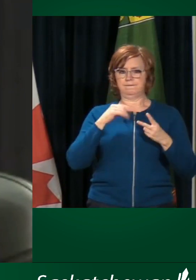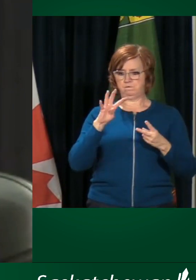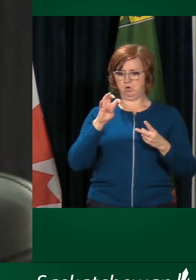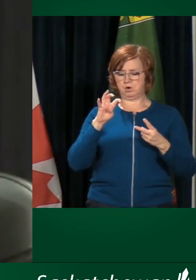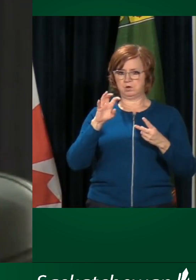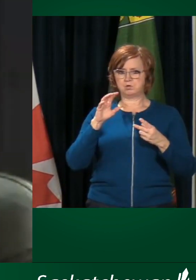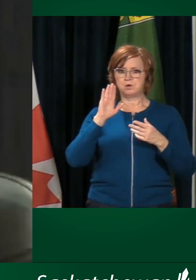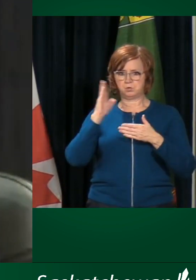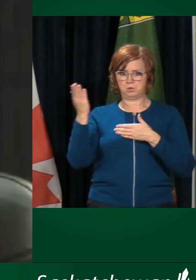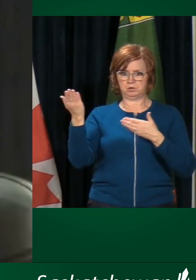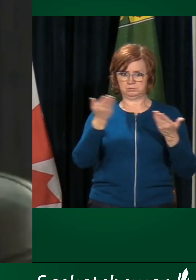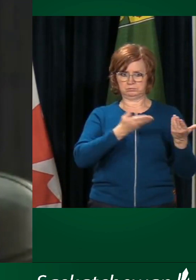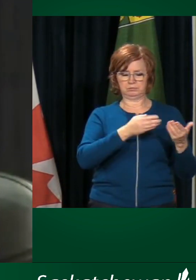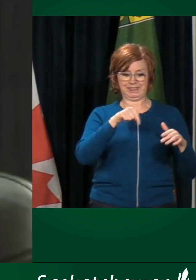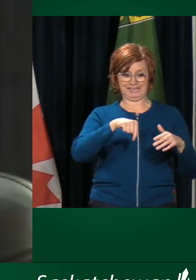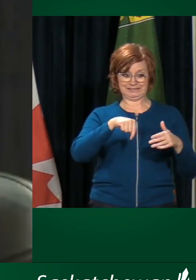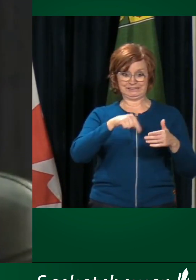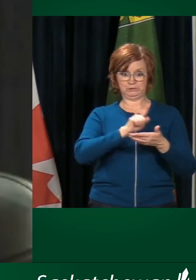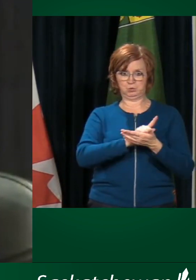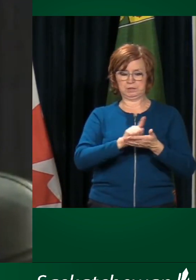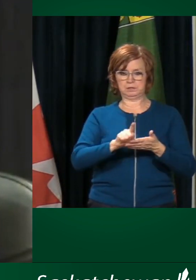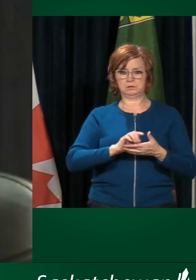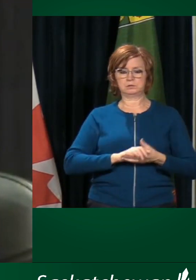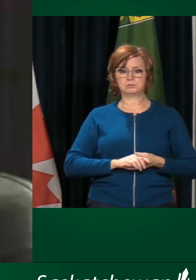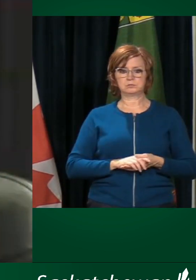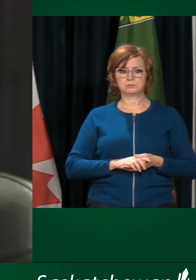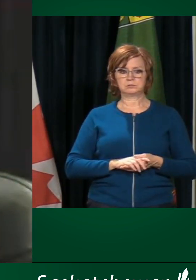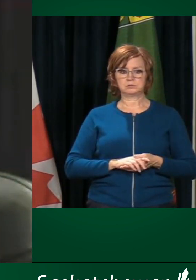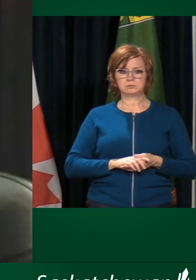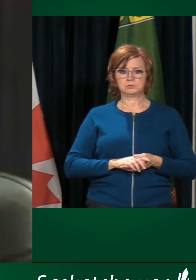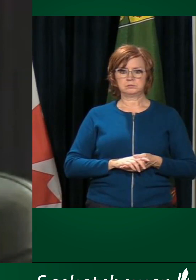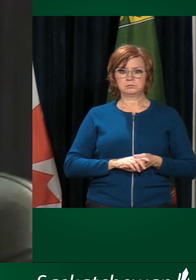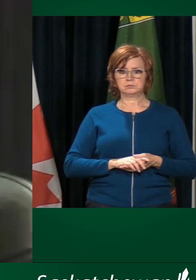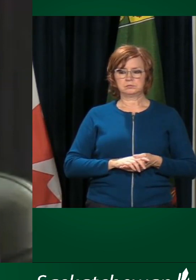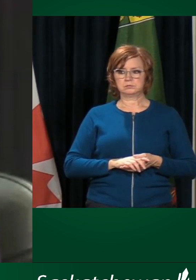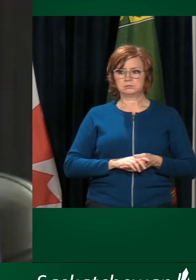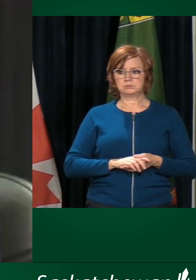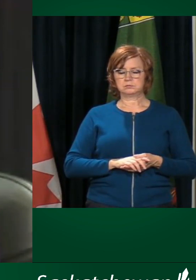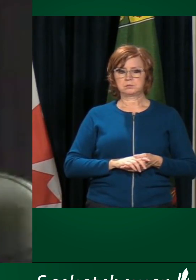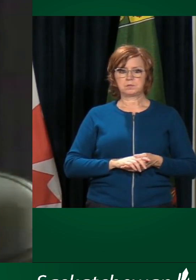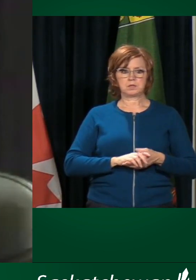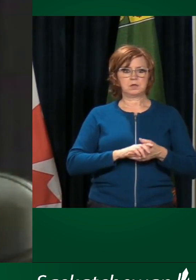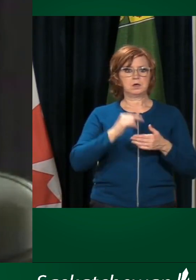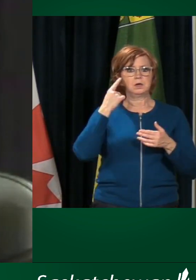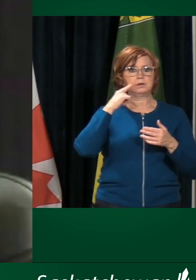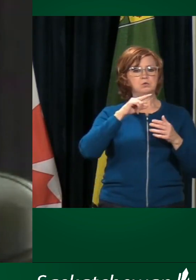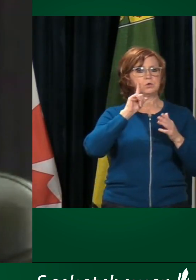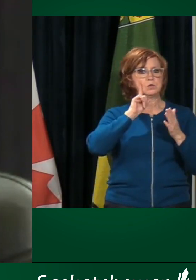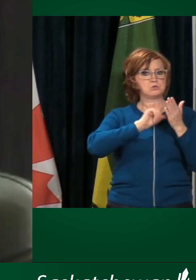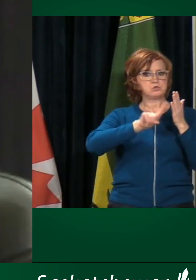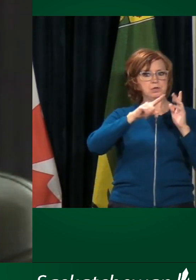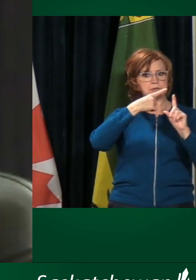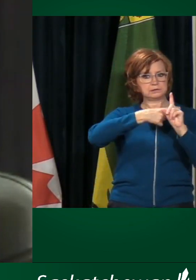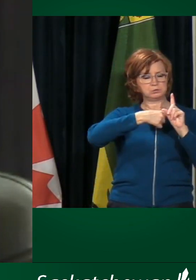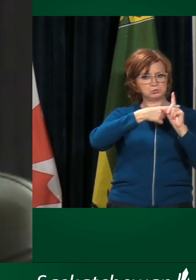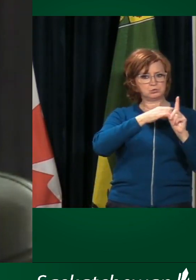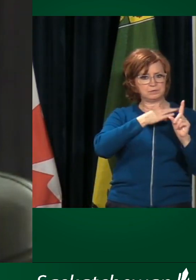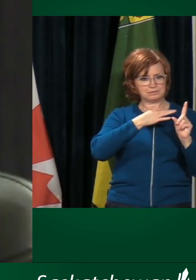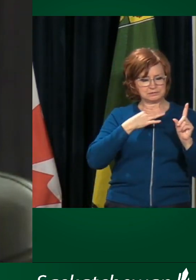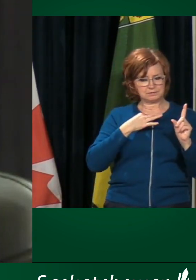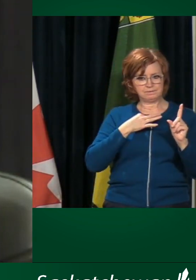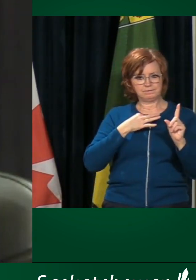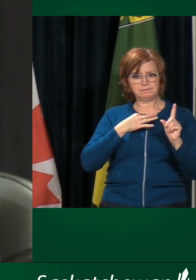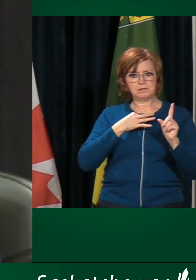being redeployed as we speak to our facilities to make sure that we're using the best technology to take temperatures of staff